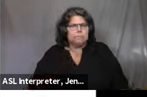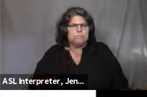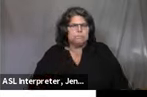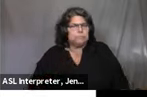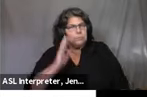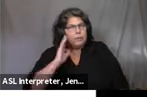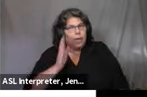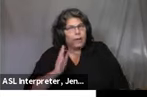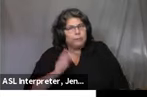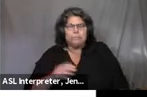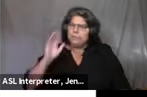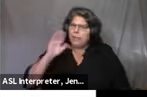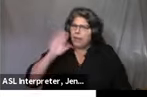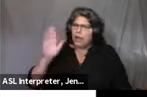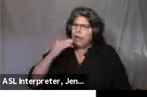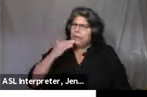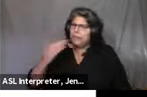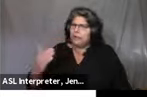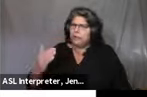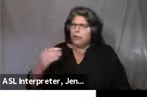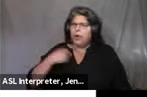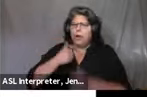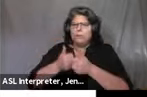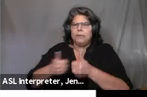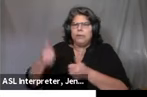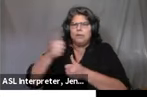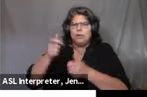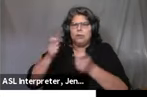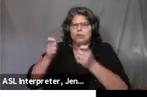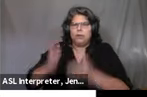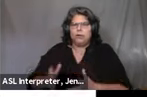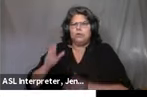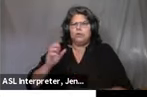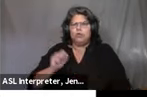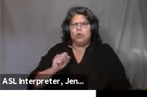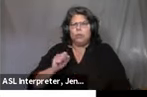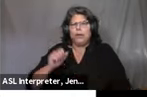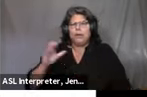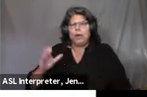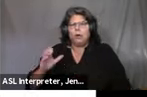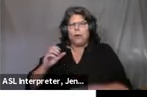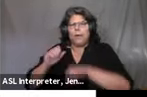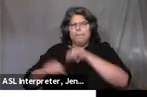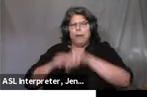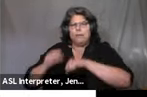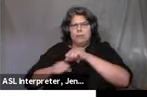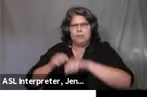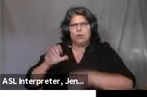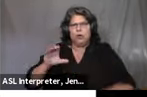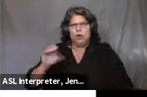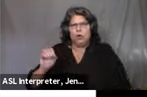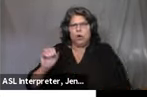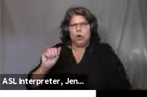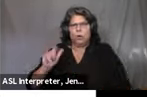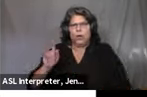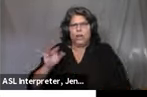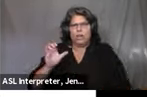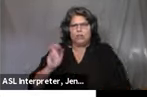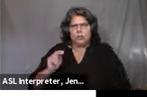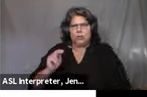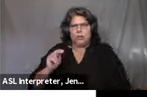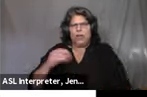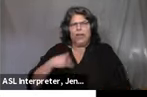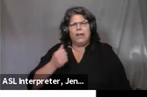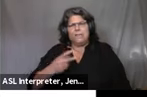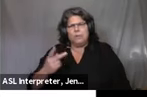Hi, Eris. Hi, thank you. I'm the executive director of the Sonoma County Bicycle Coalition, and I have an answer to a couple of previous questions.